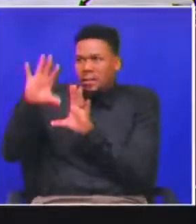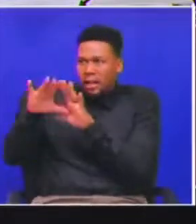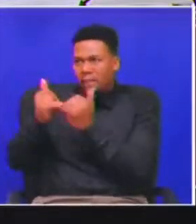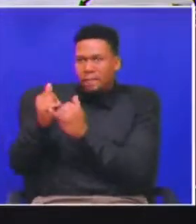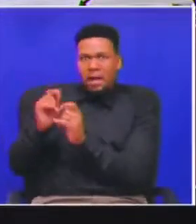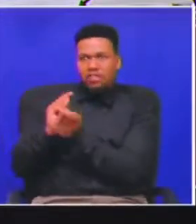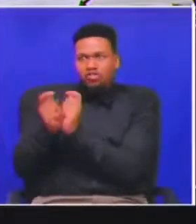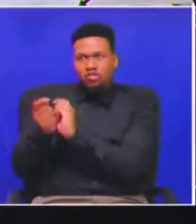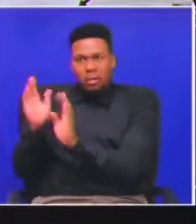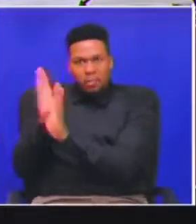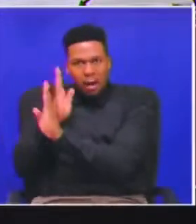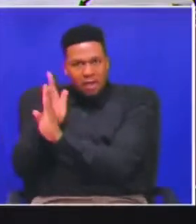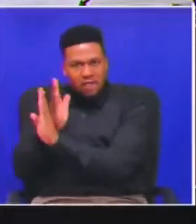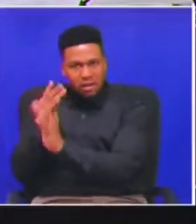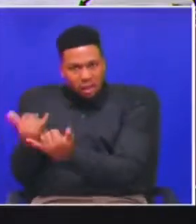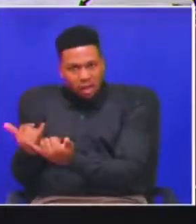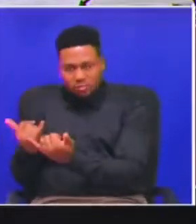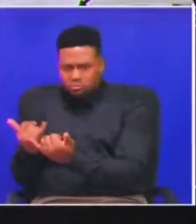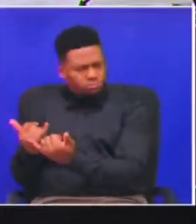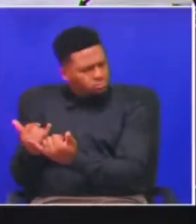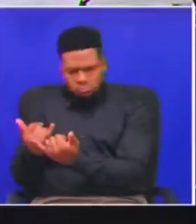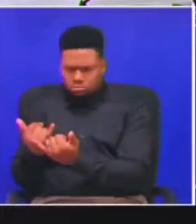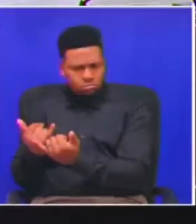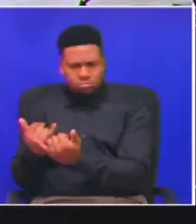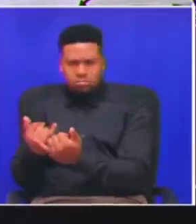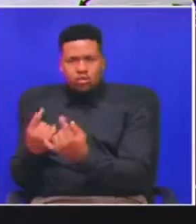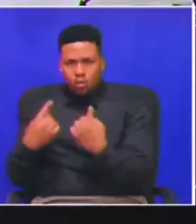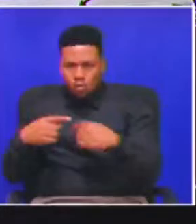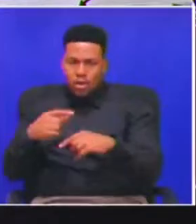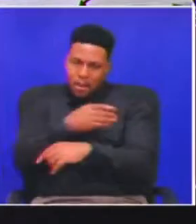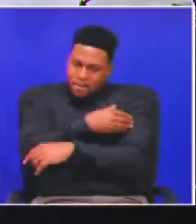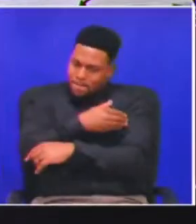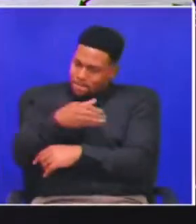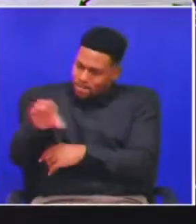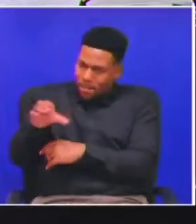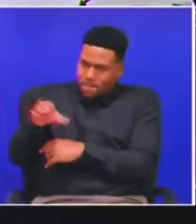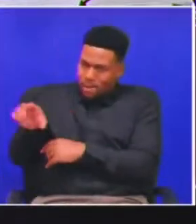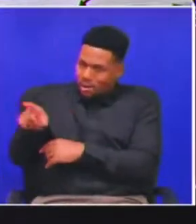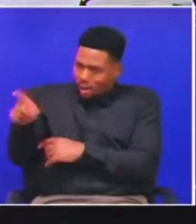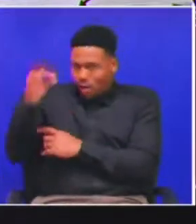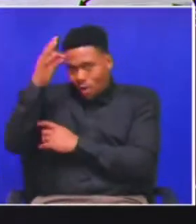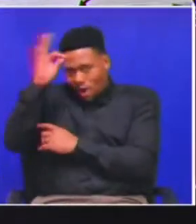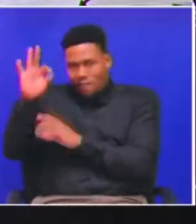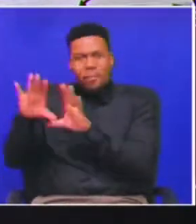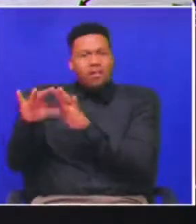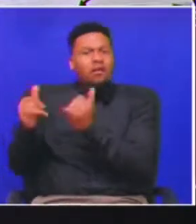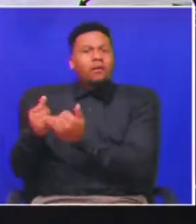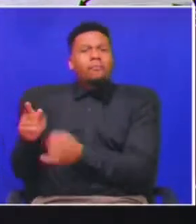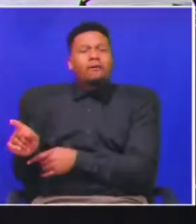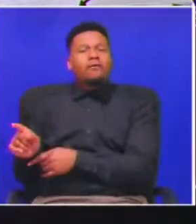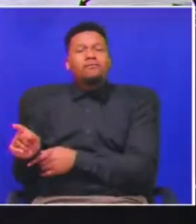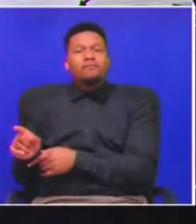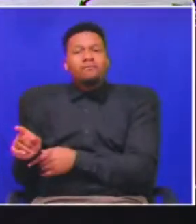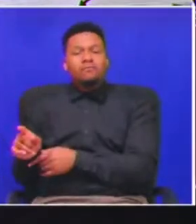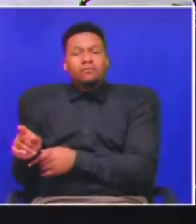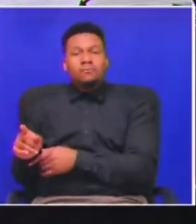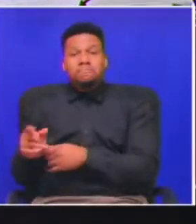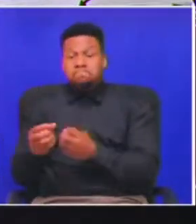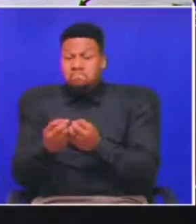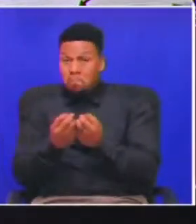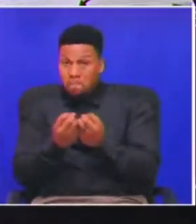actually strengthening the capability of our state-owned enterprises. Now, many of those had really